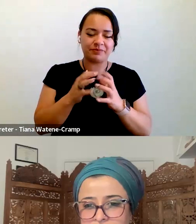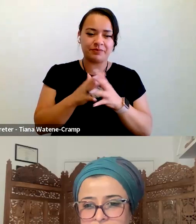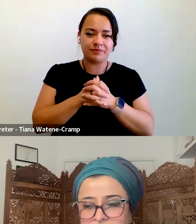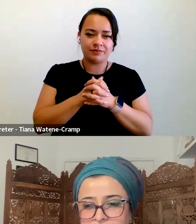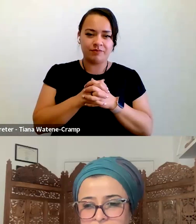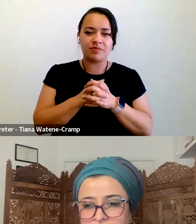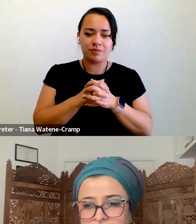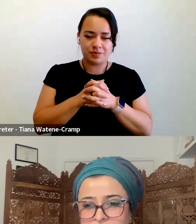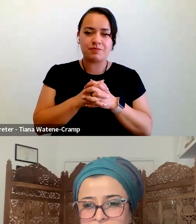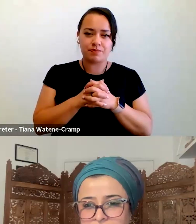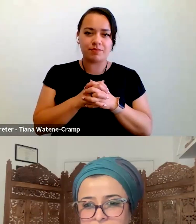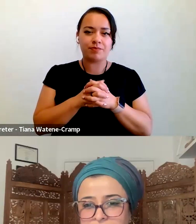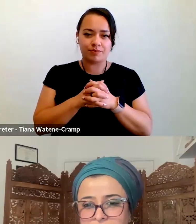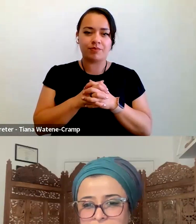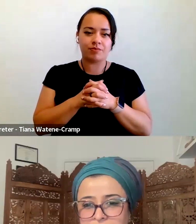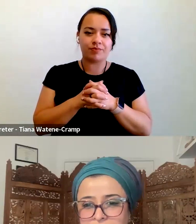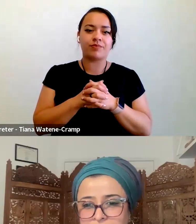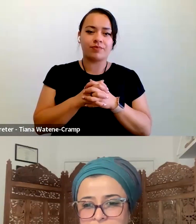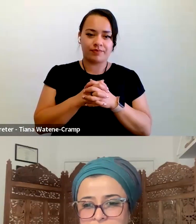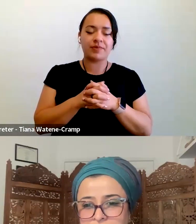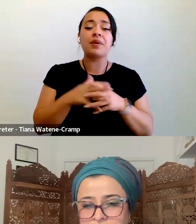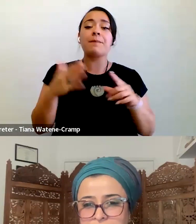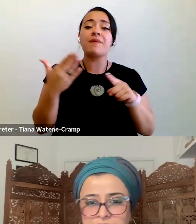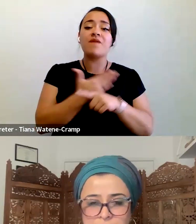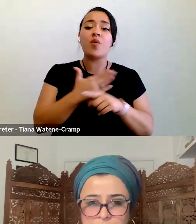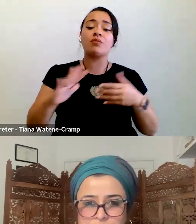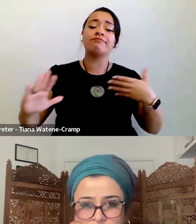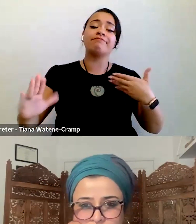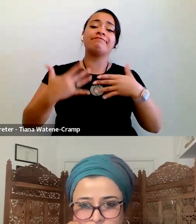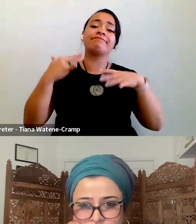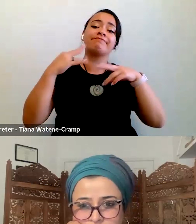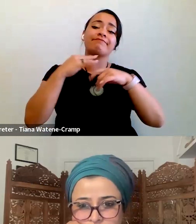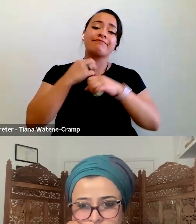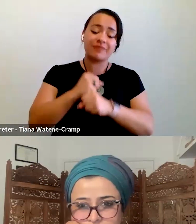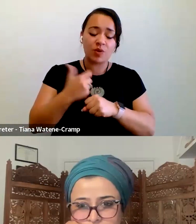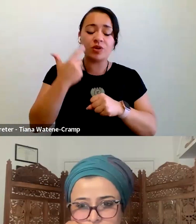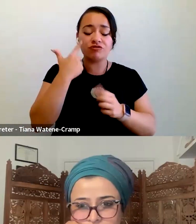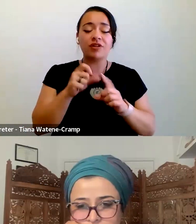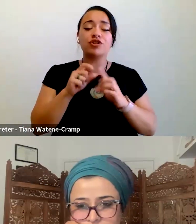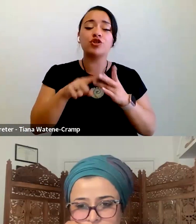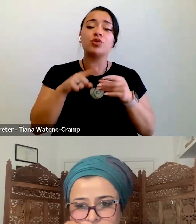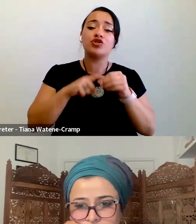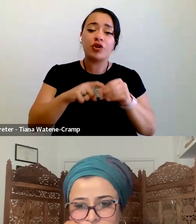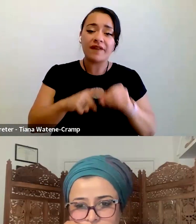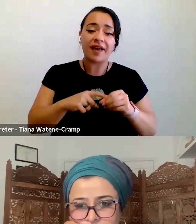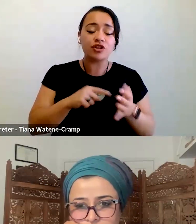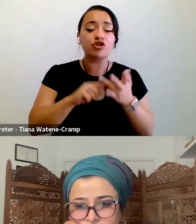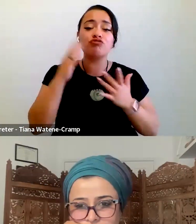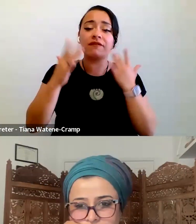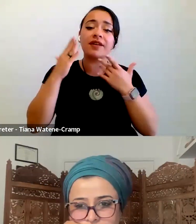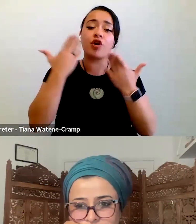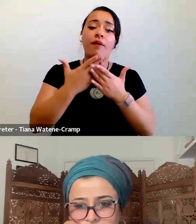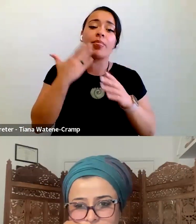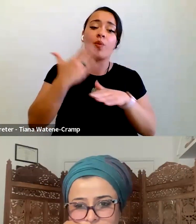Before we close, we also like to do surveys. We're constantly trying to reflect on the work we're doing,